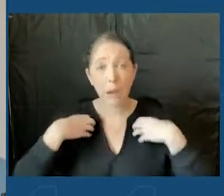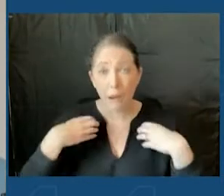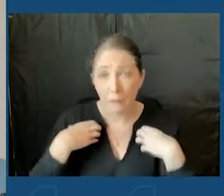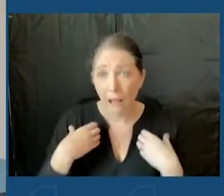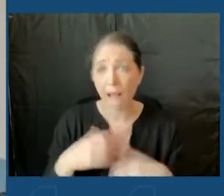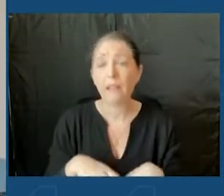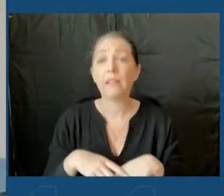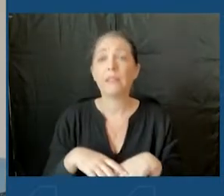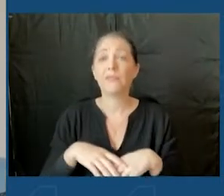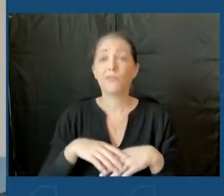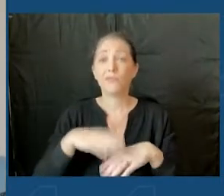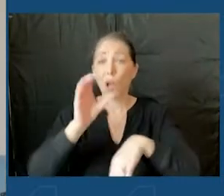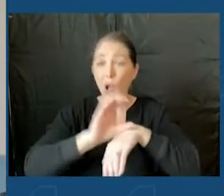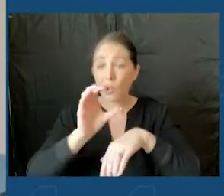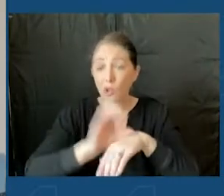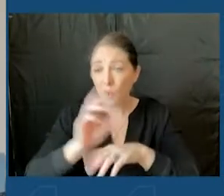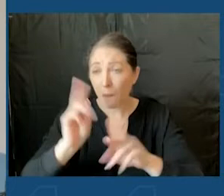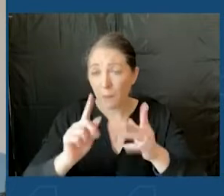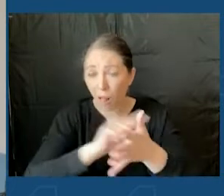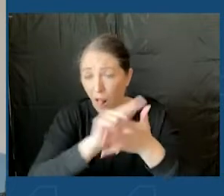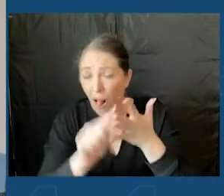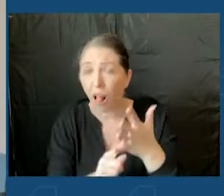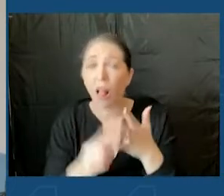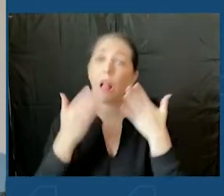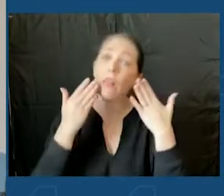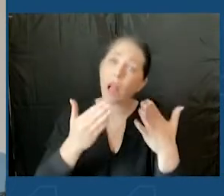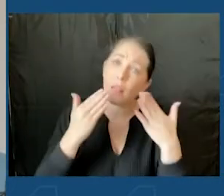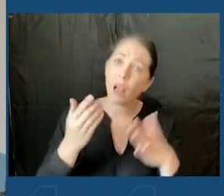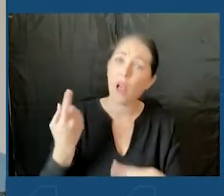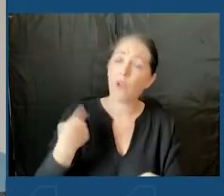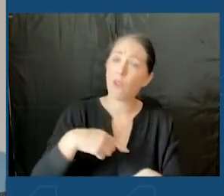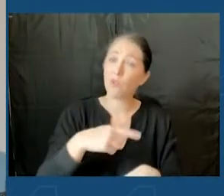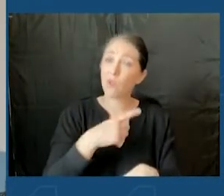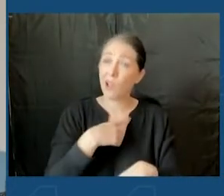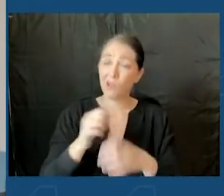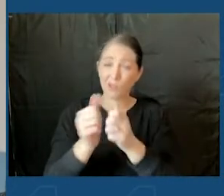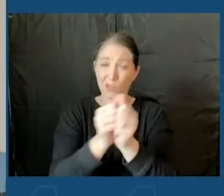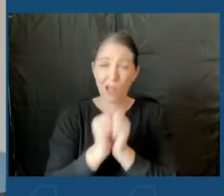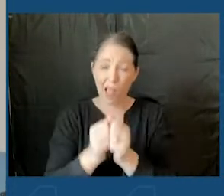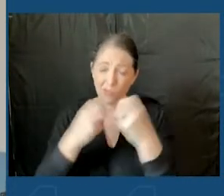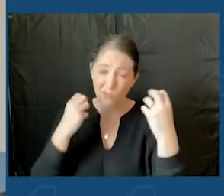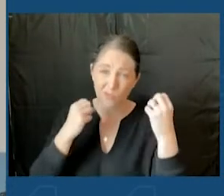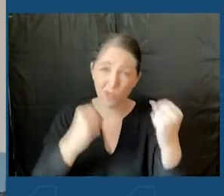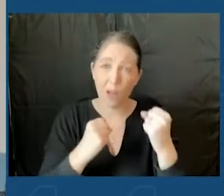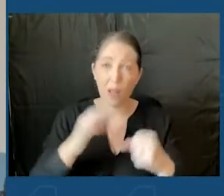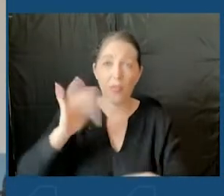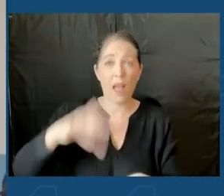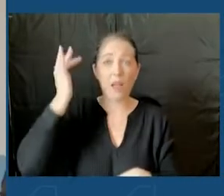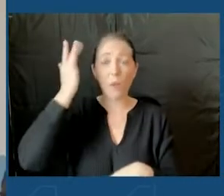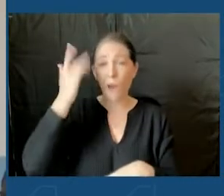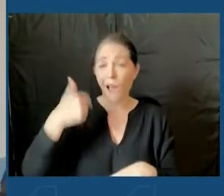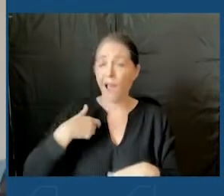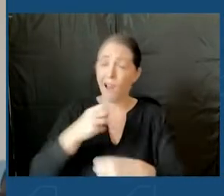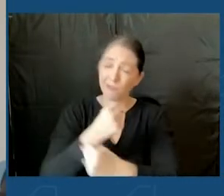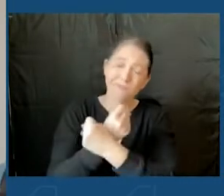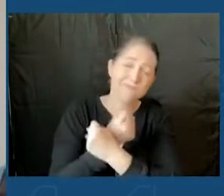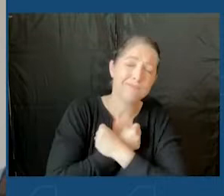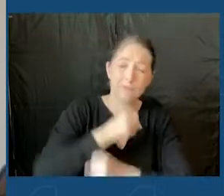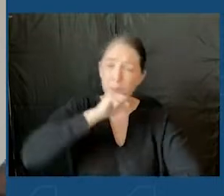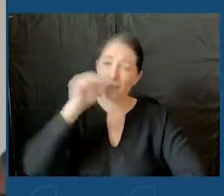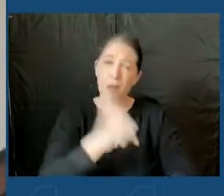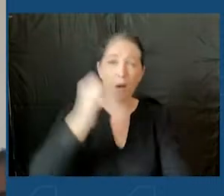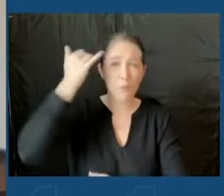our violence disruptor organizations. We are stronger together, and that's why I love Buffalo, New York. Let's get it done,